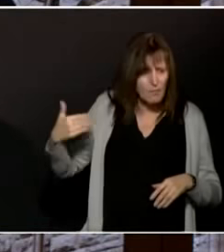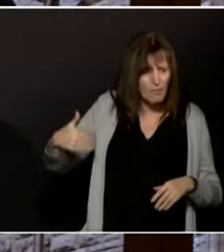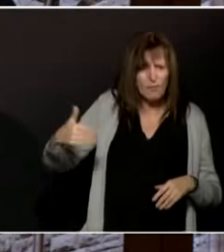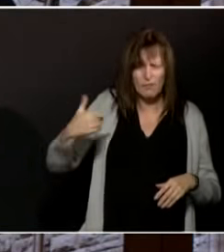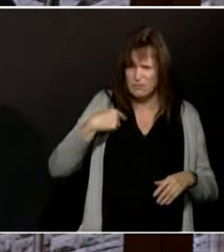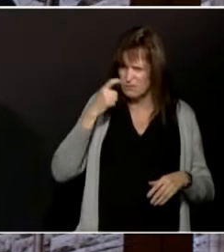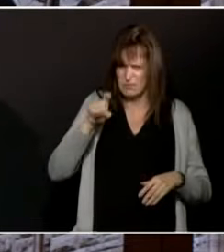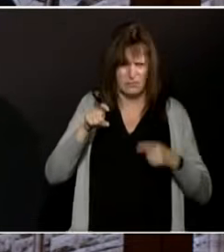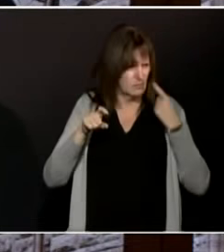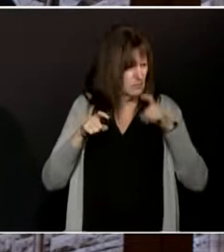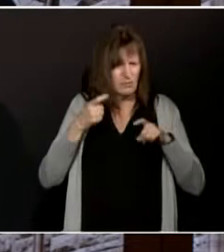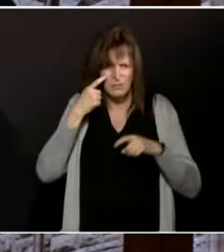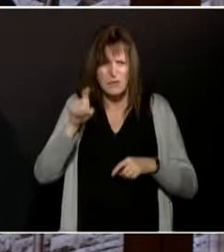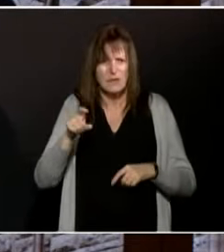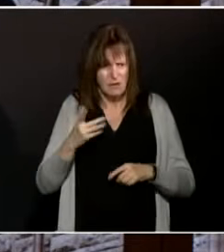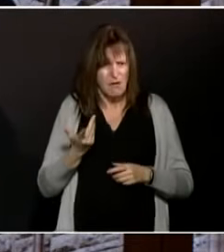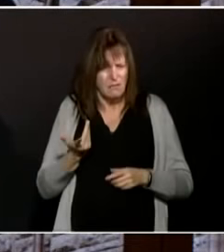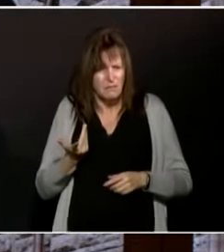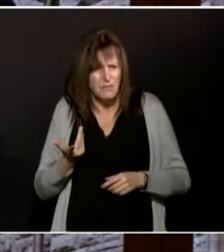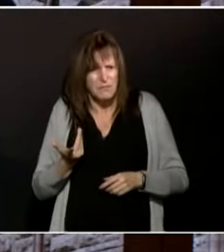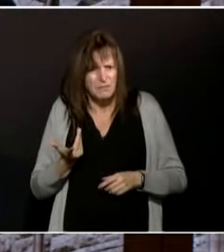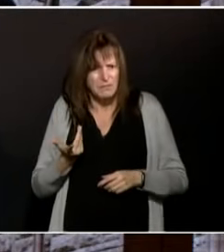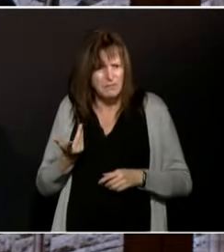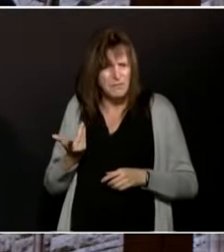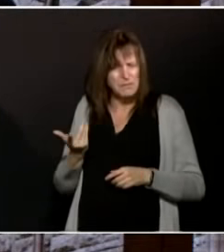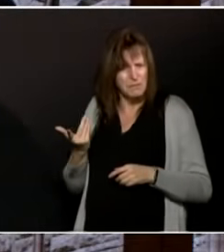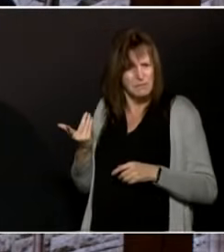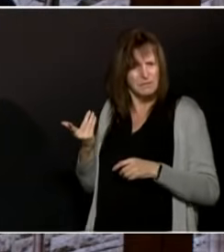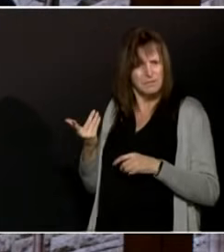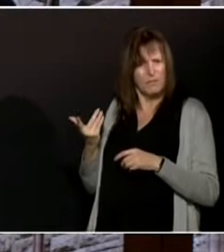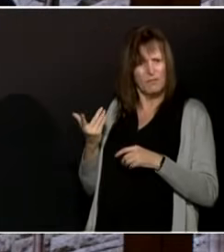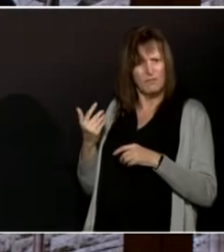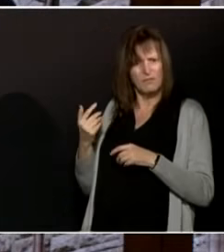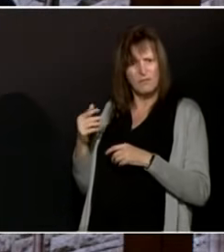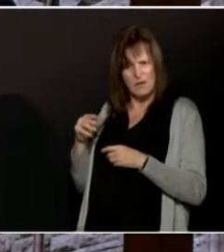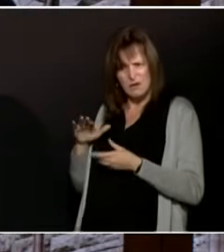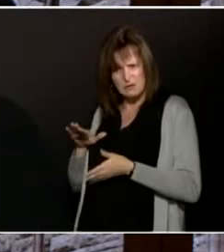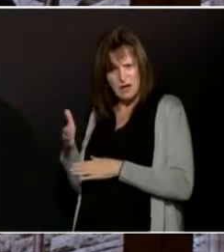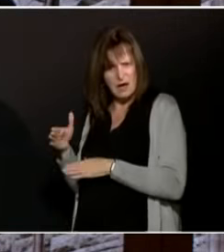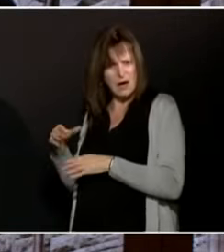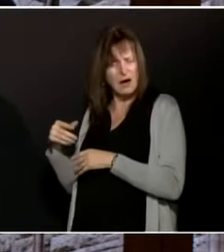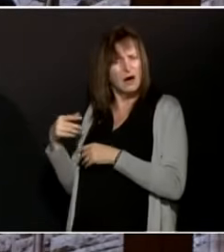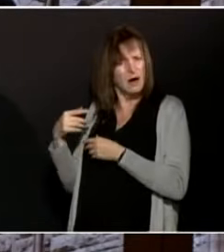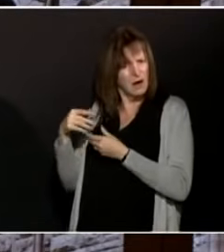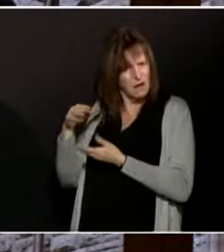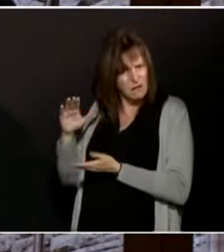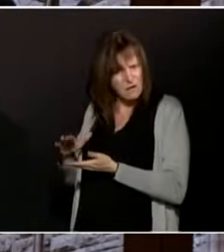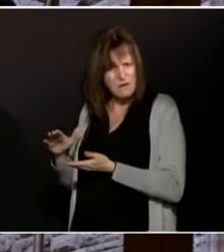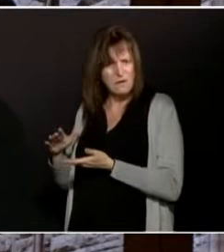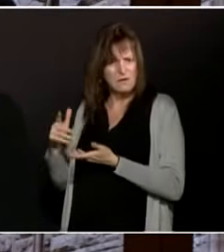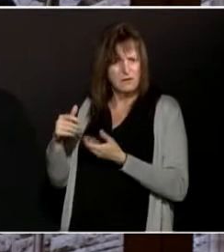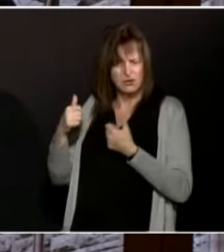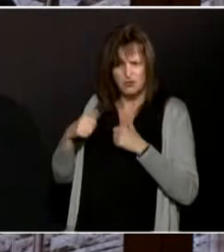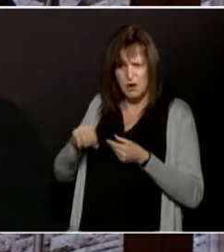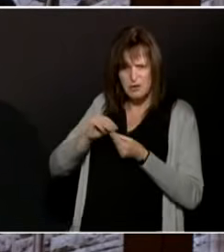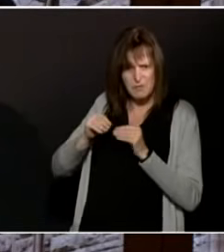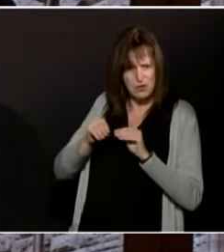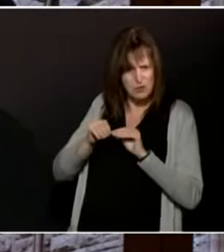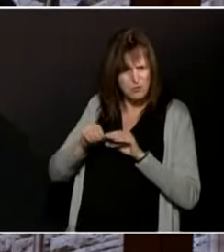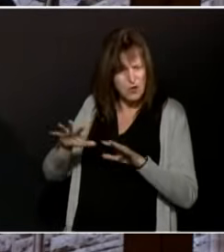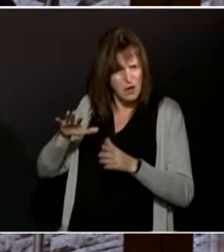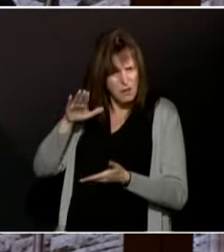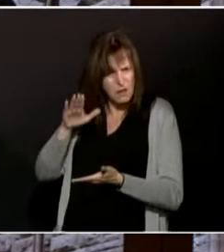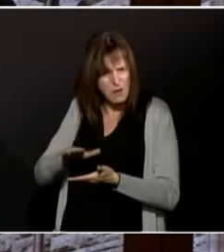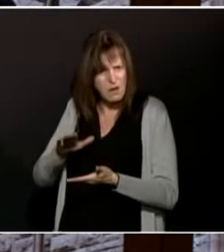ability to keep our deaths down and to keep our cases down thus far, there's been a sense among the public that